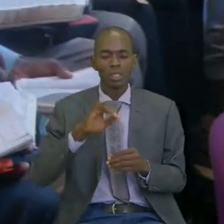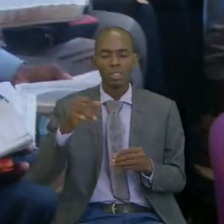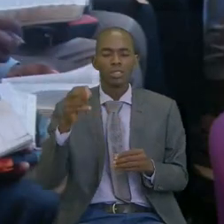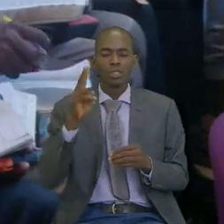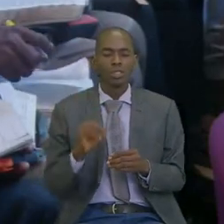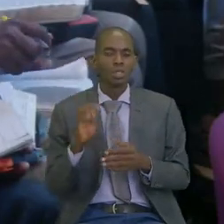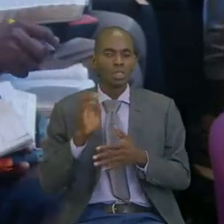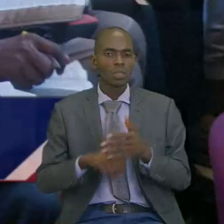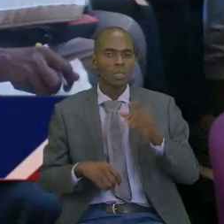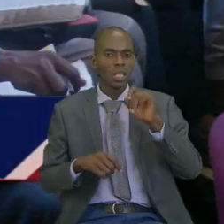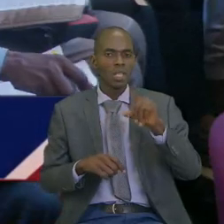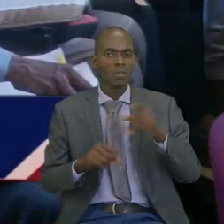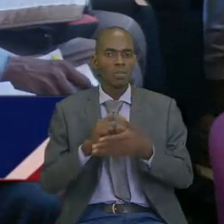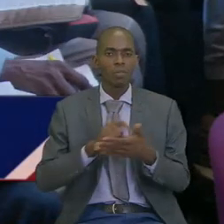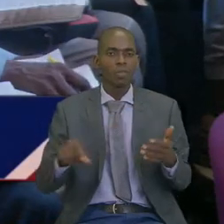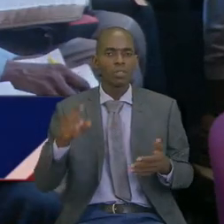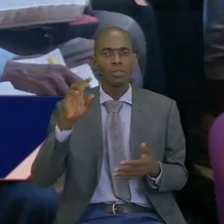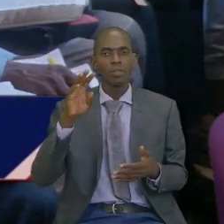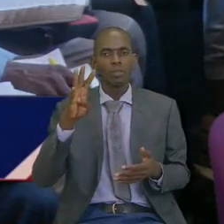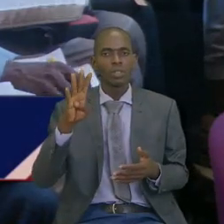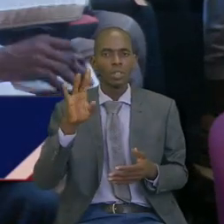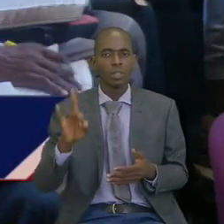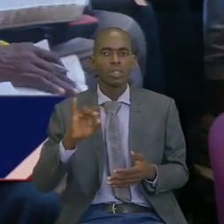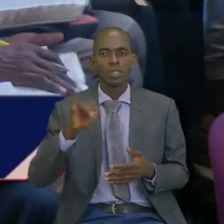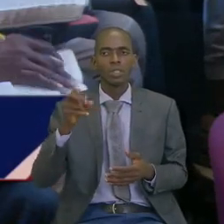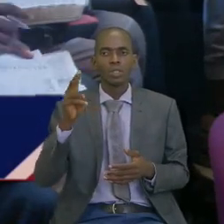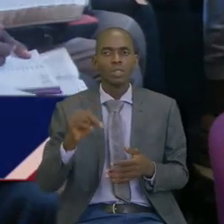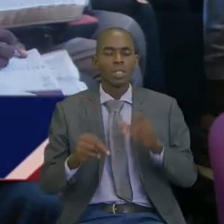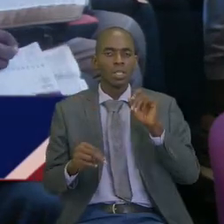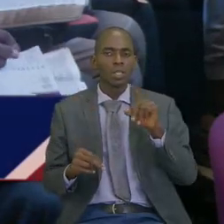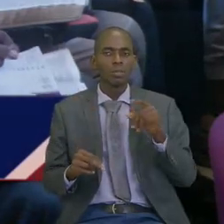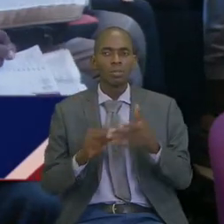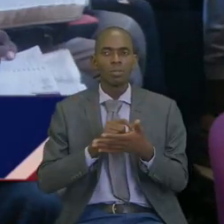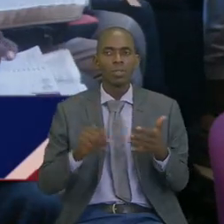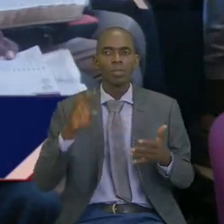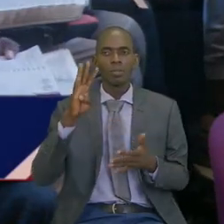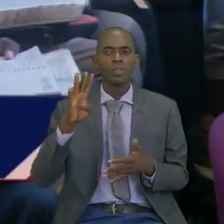48. In John 11 verse 48, they said,